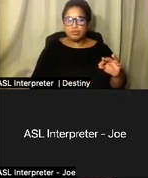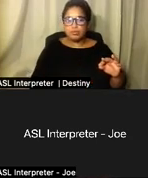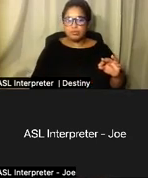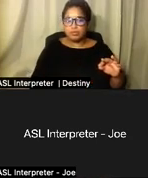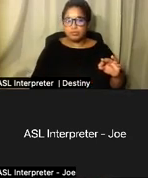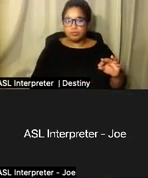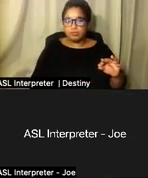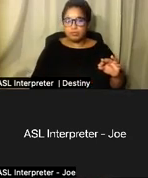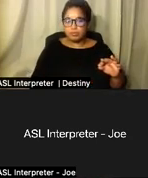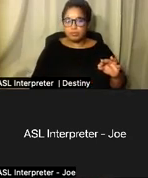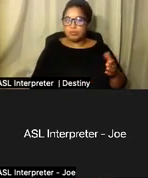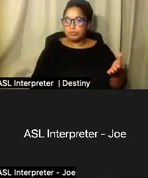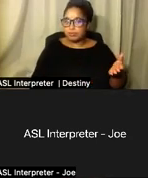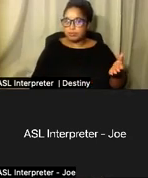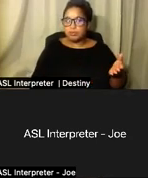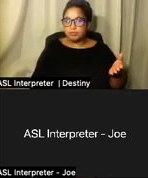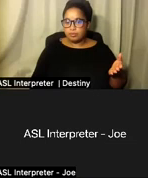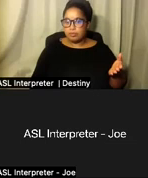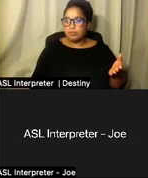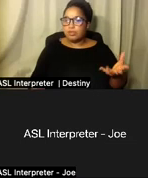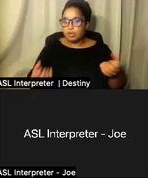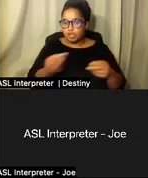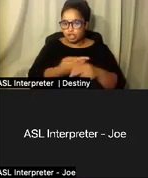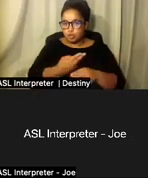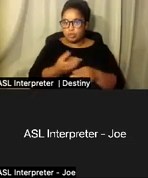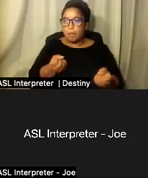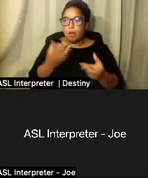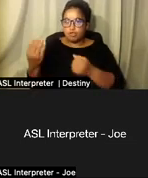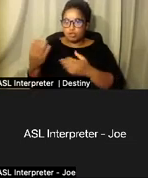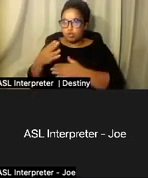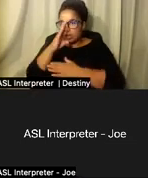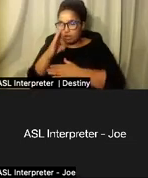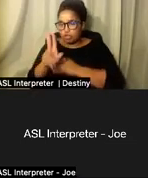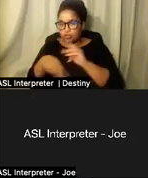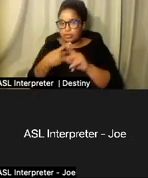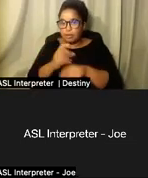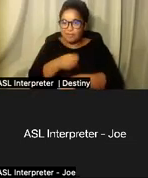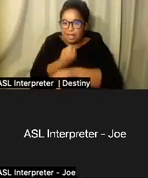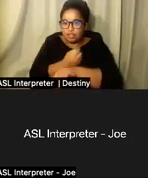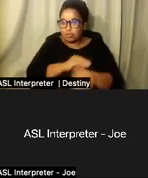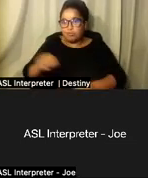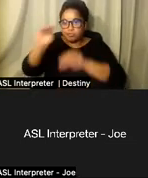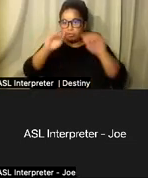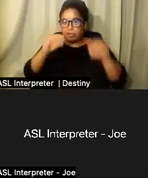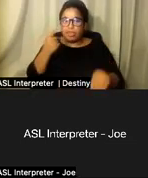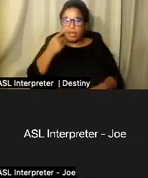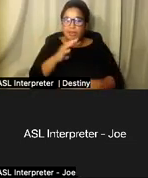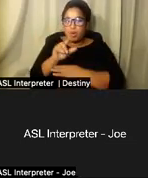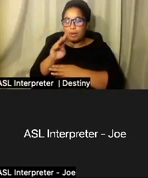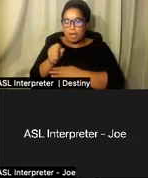So that's just, you want to use multi-directional fasteners. Or think 40 pounds per square inch. And